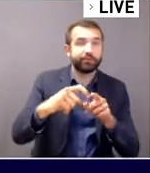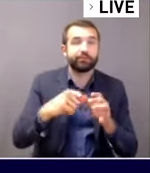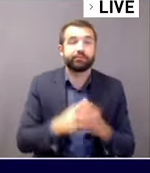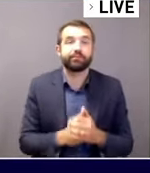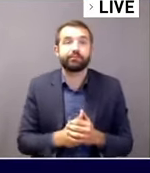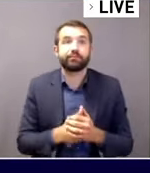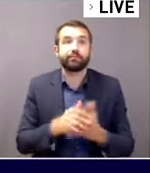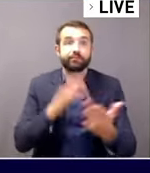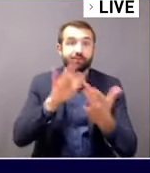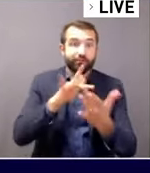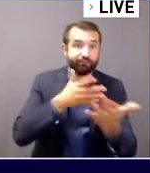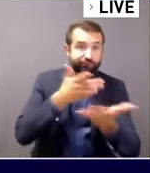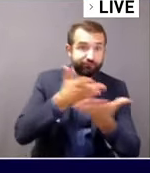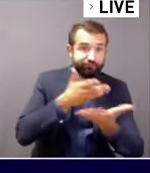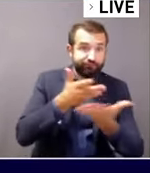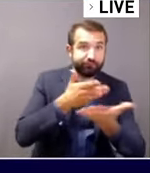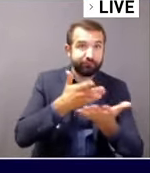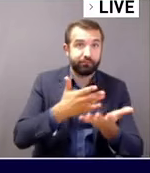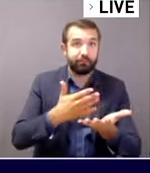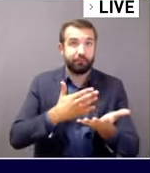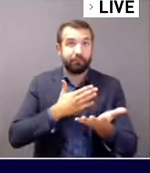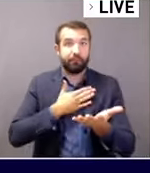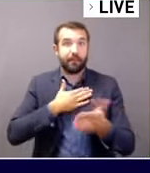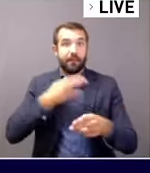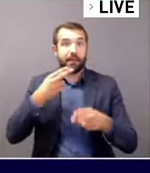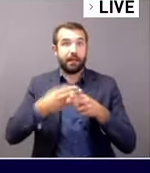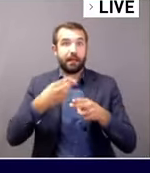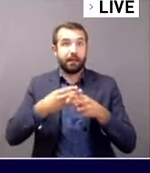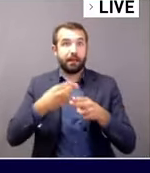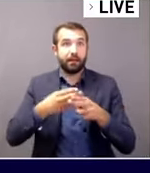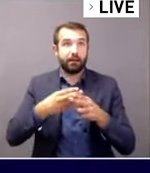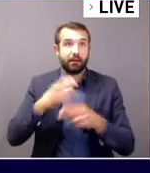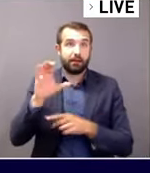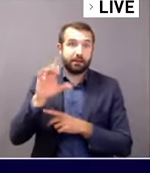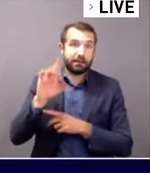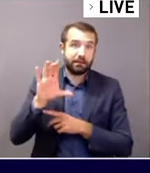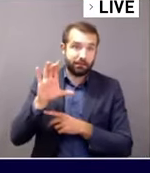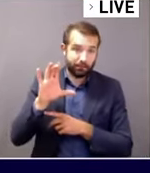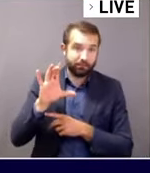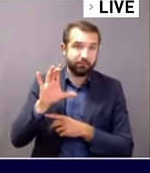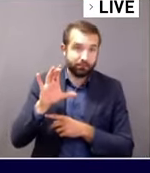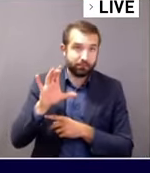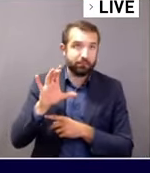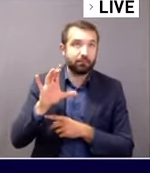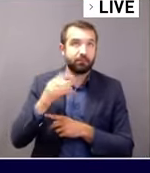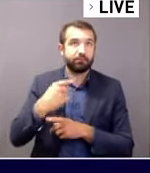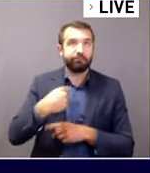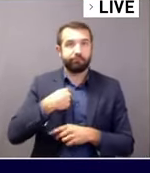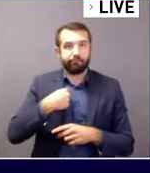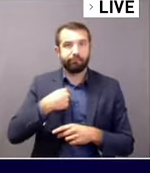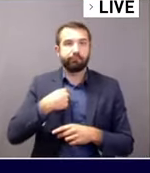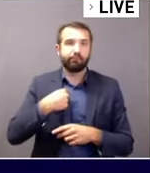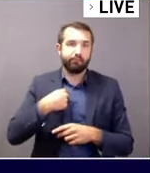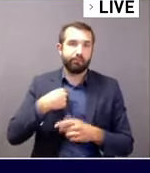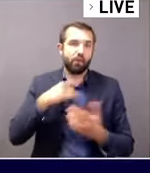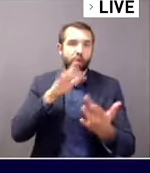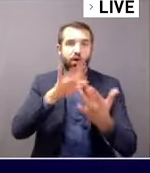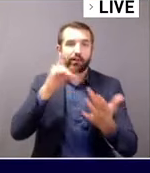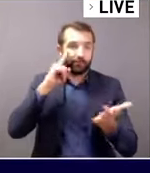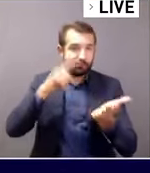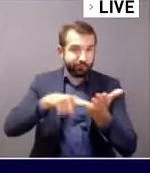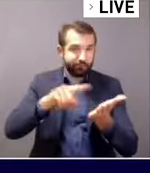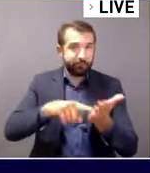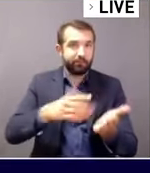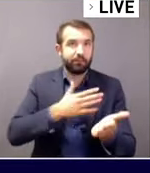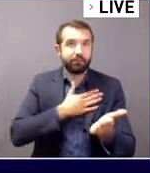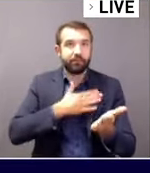you, contact tracers will provide their name, they will note their affiliation with Maine CDC, and they'll provide you